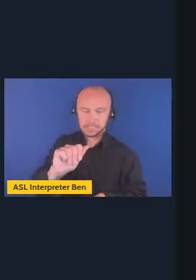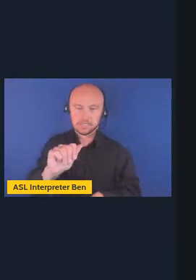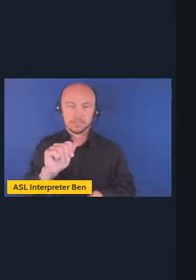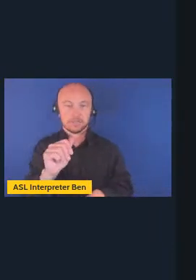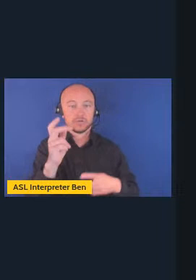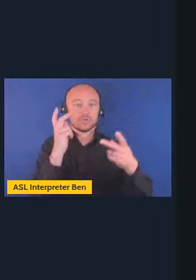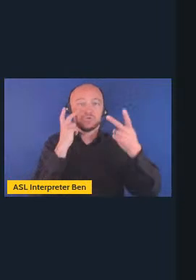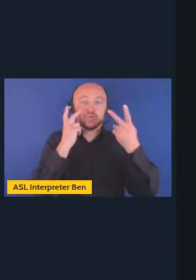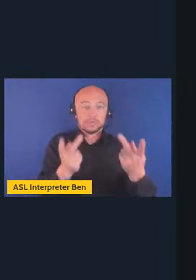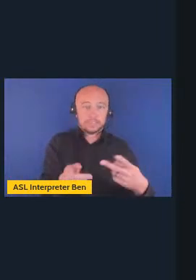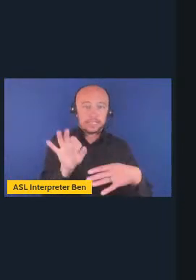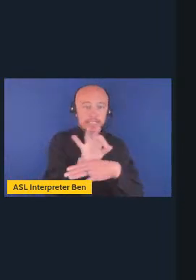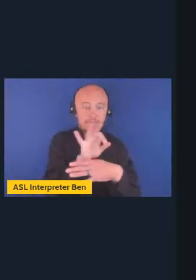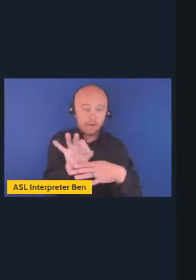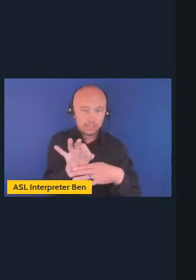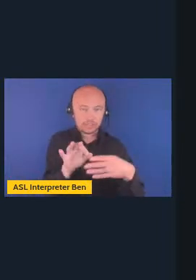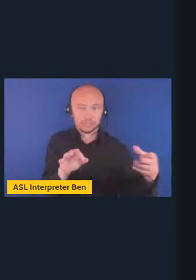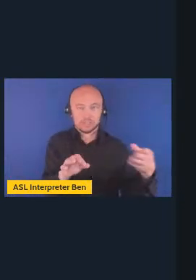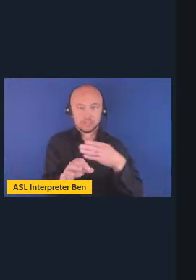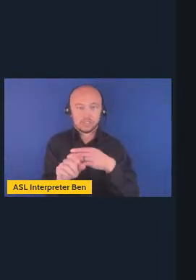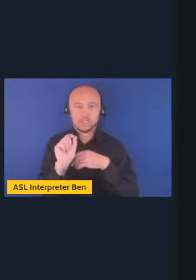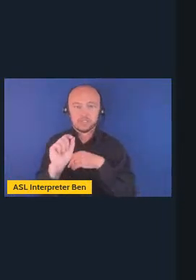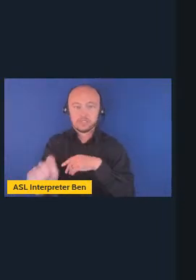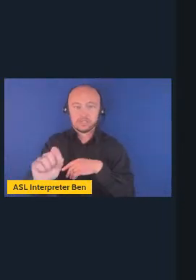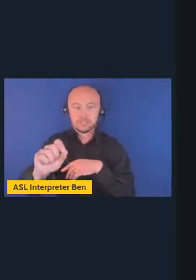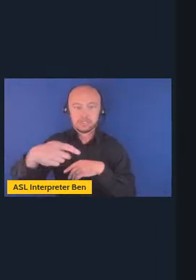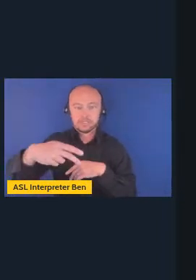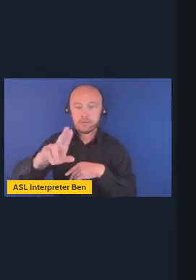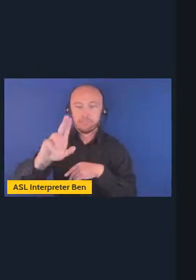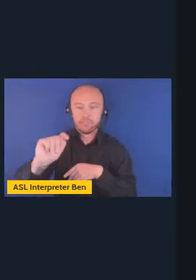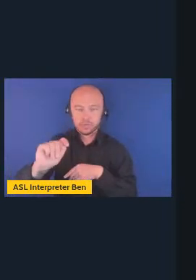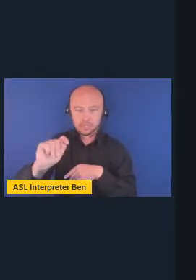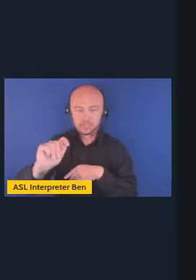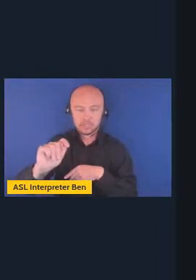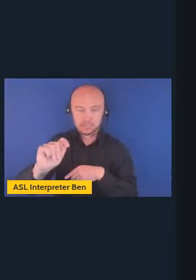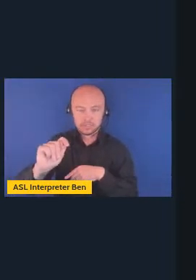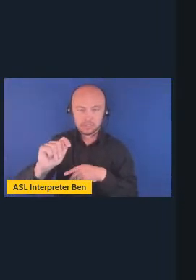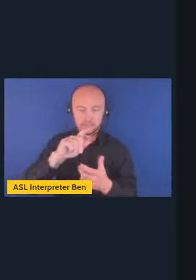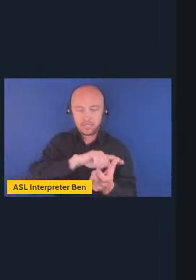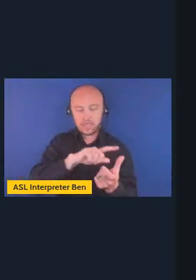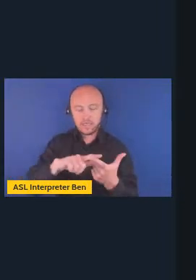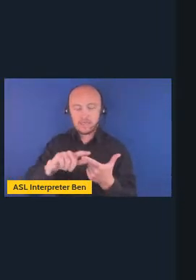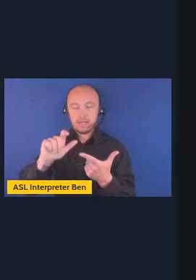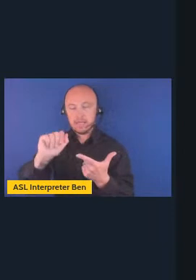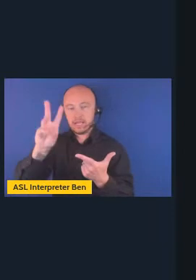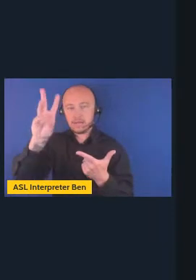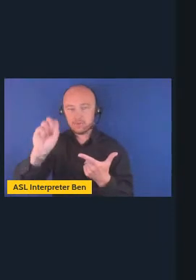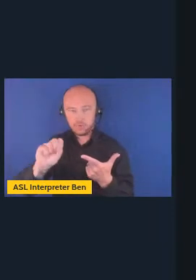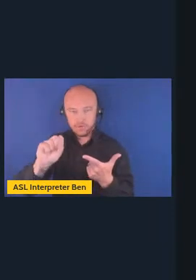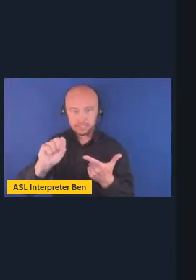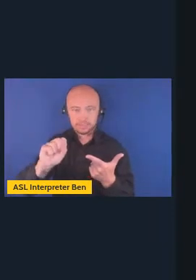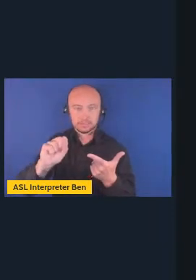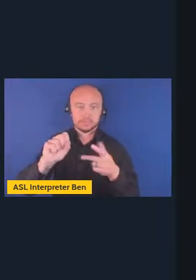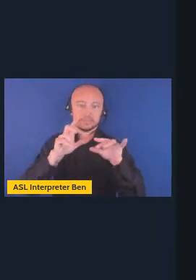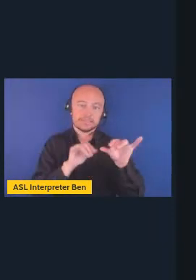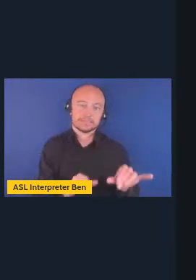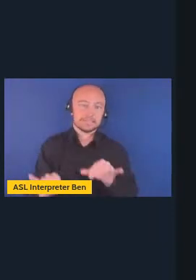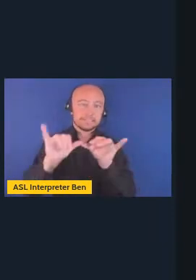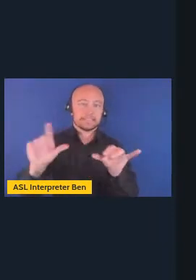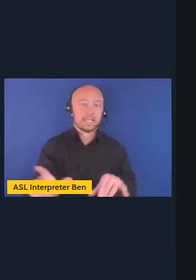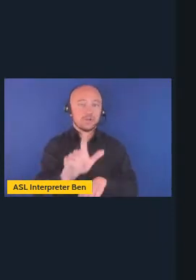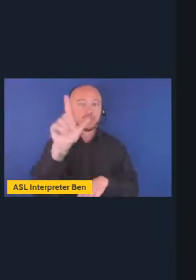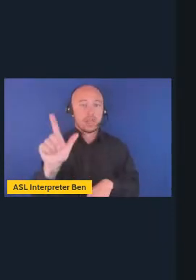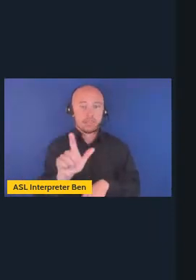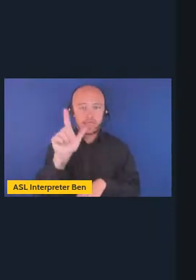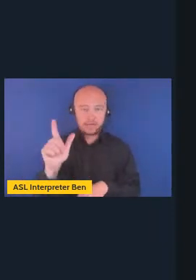function needs to call b.put. When you compile this to AWS, our standard library, the